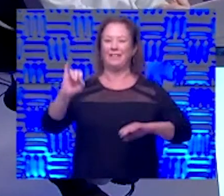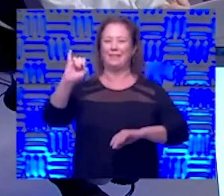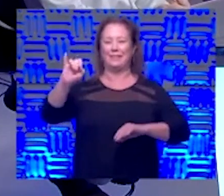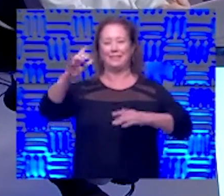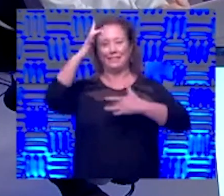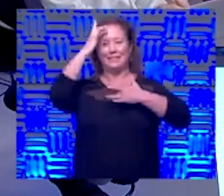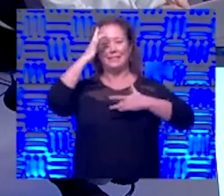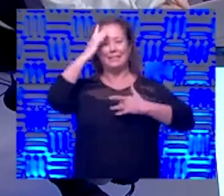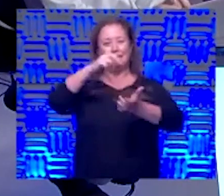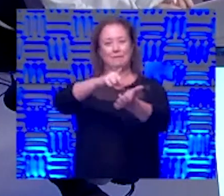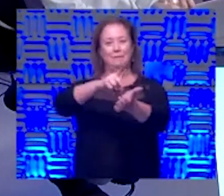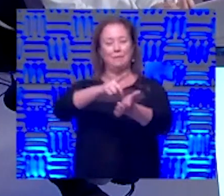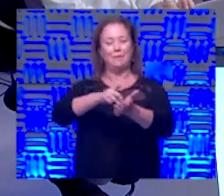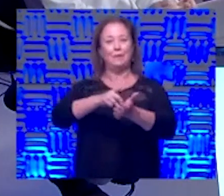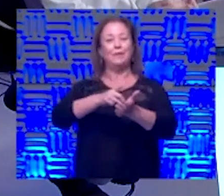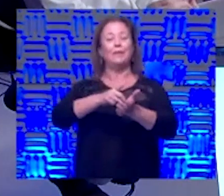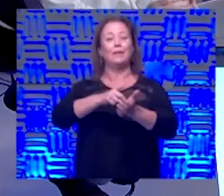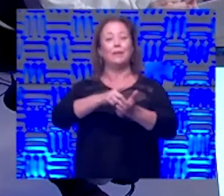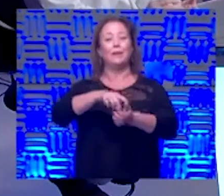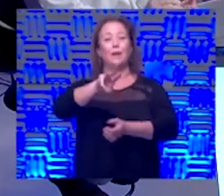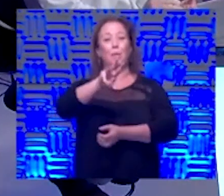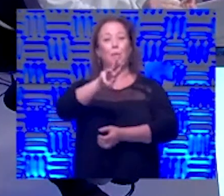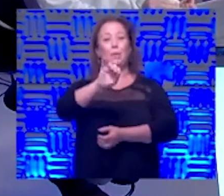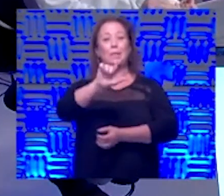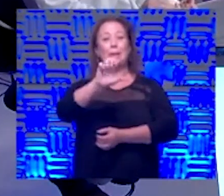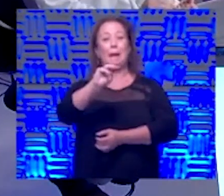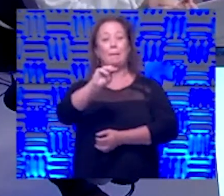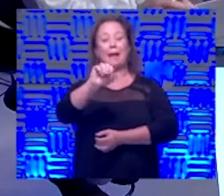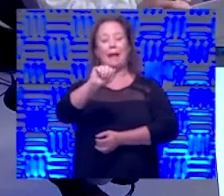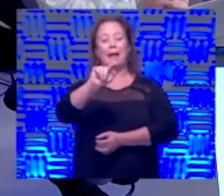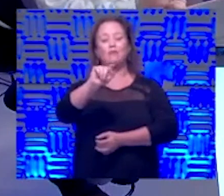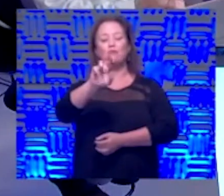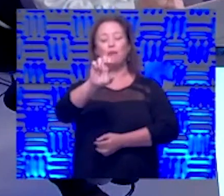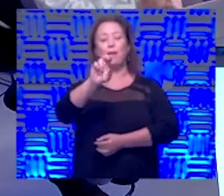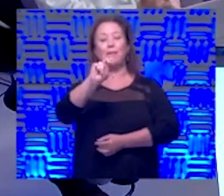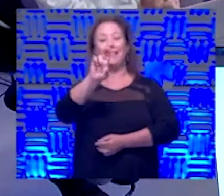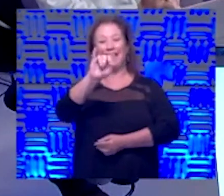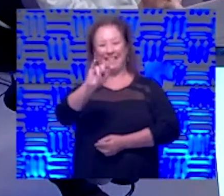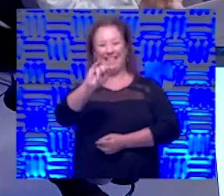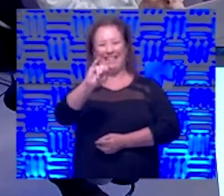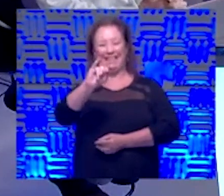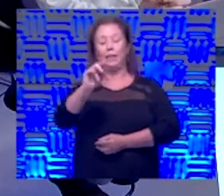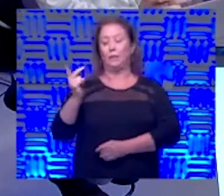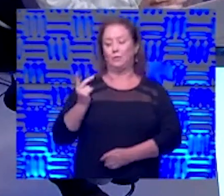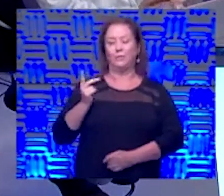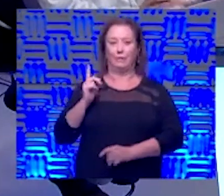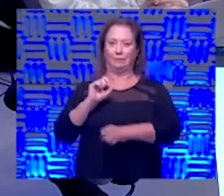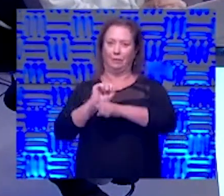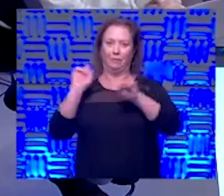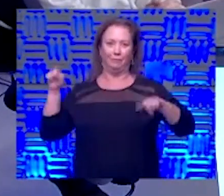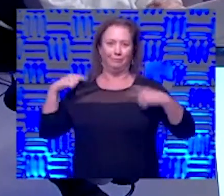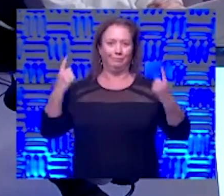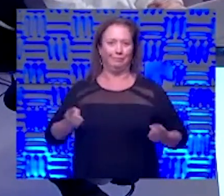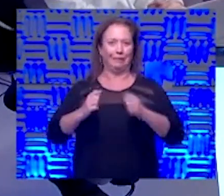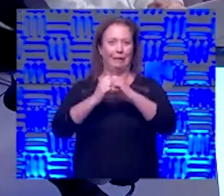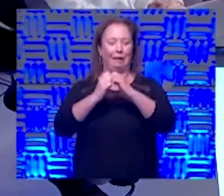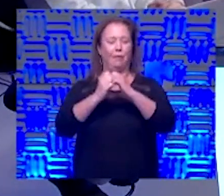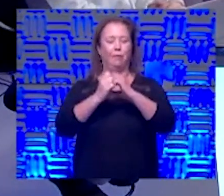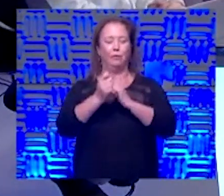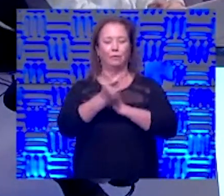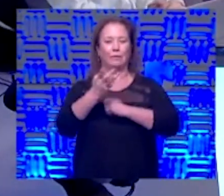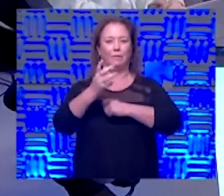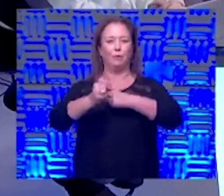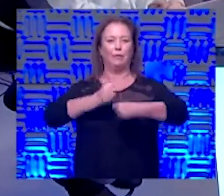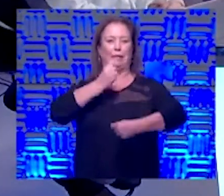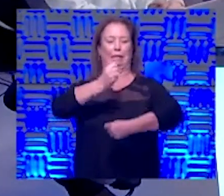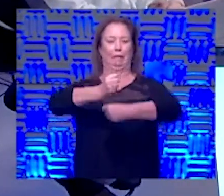disease physicians, Wissam El Atrouni. Now, he and I go back a ways because you've heard me talk before about doing cystic